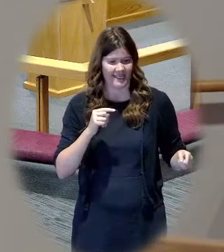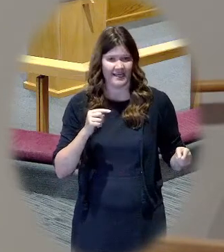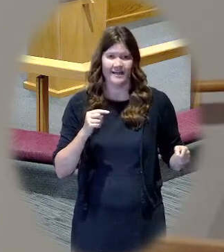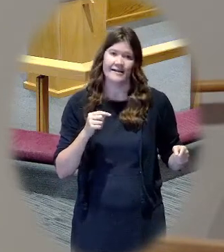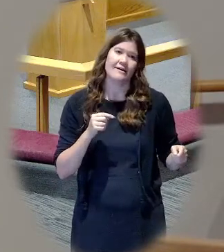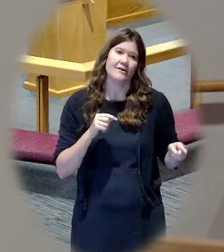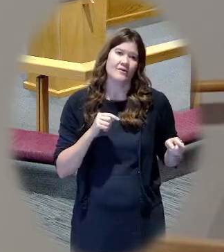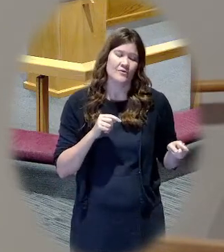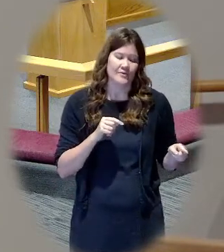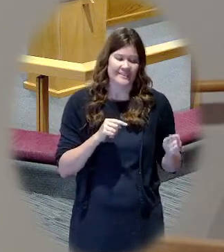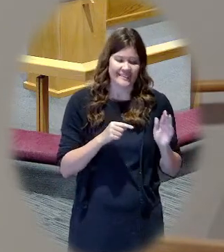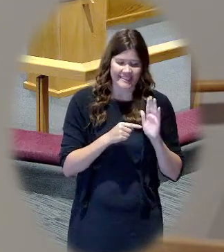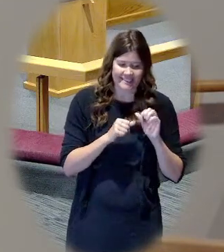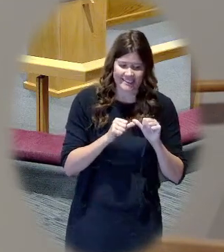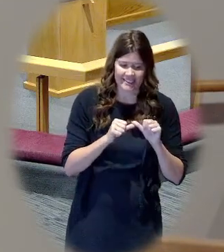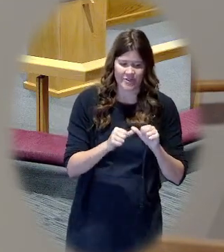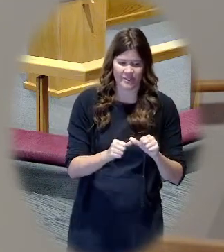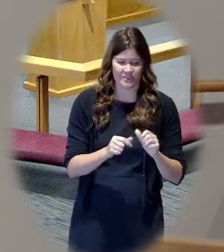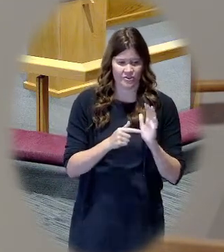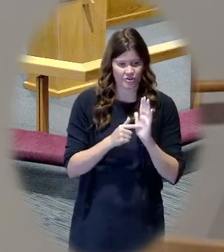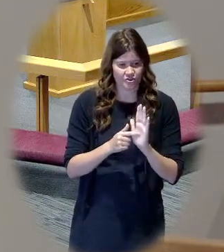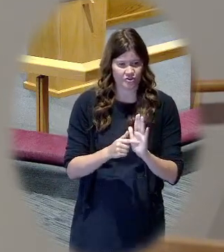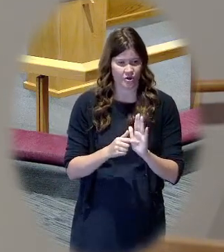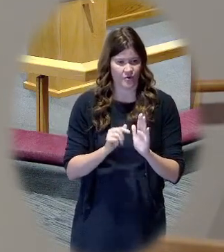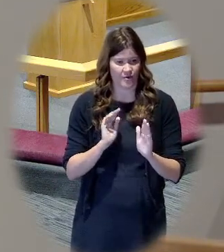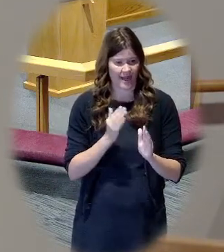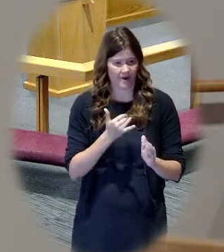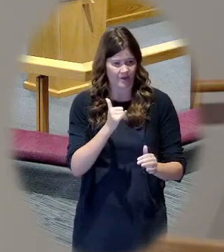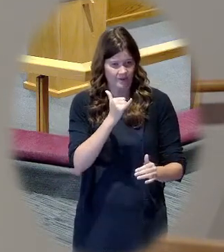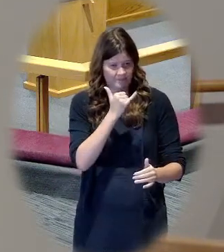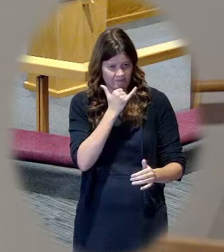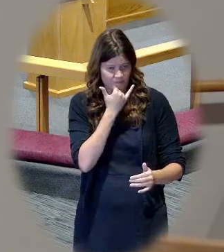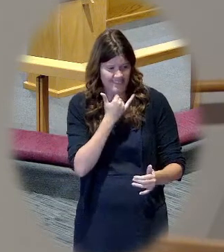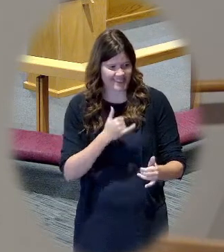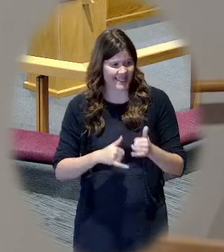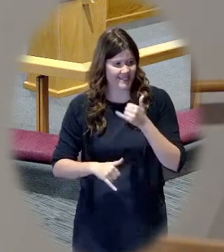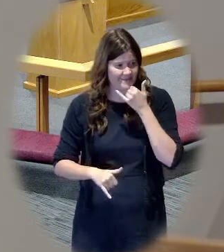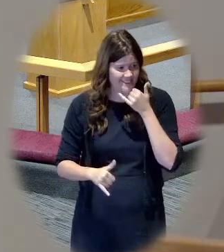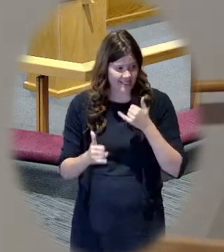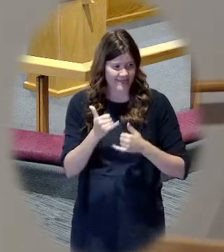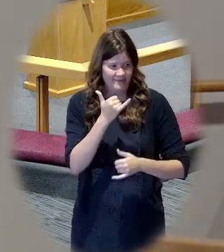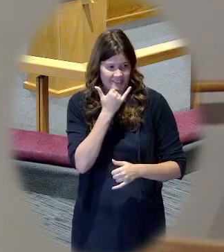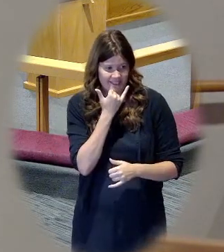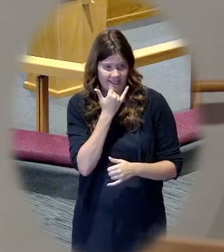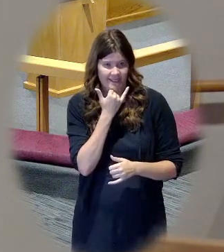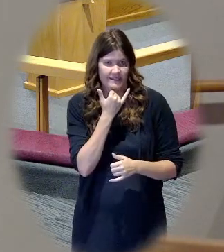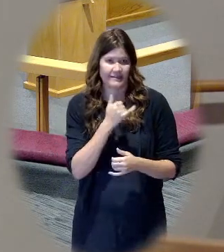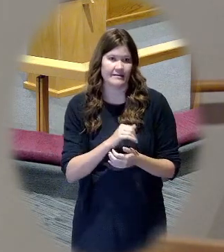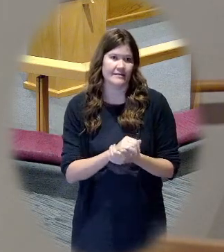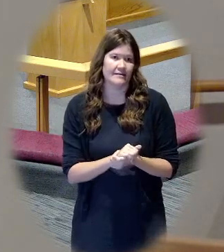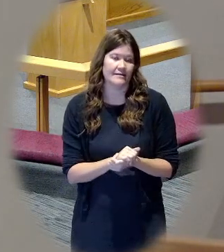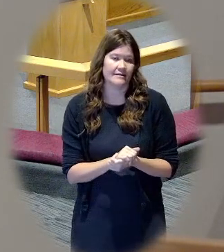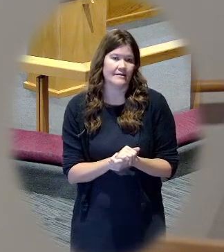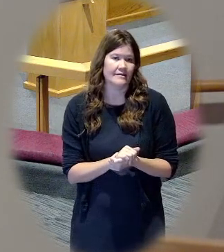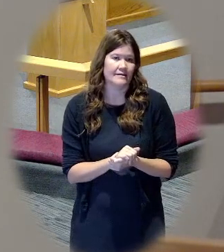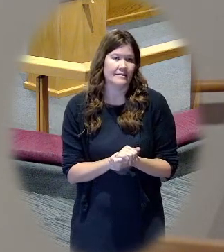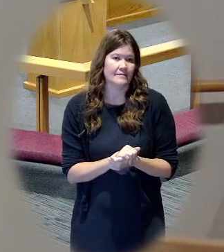mercilessly pointing out mistake after mistake and shortcoming after shortcoming.